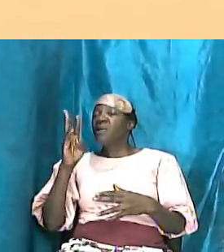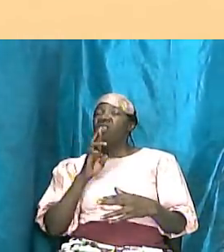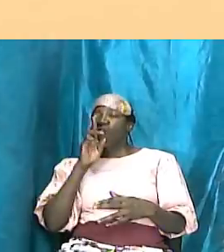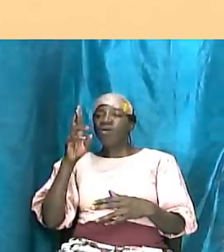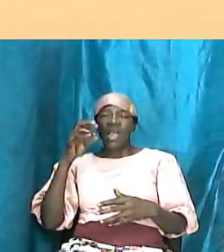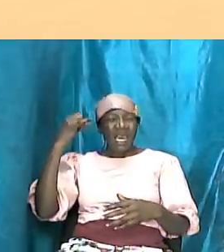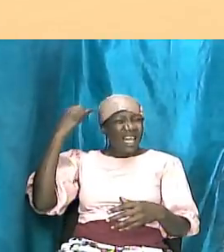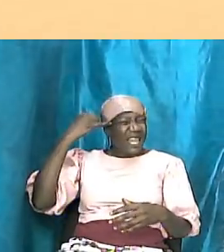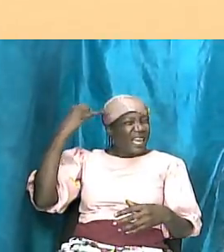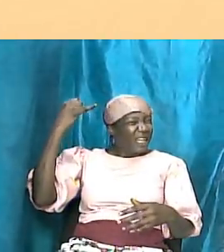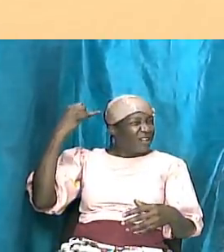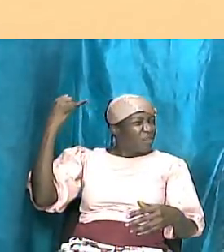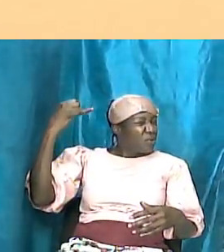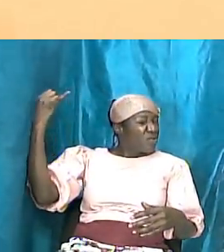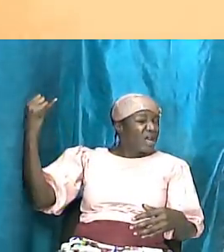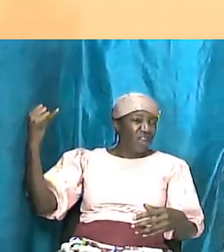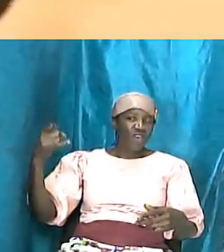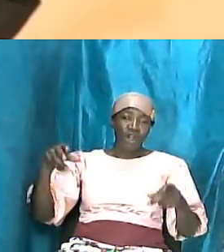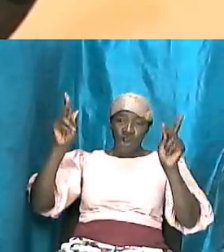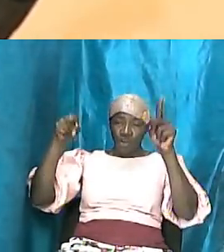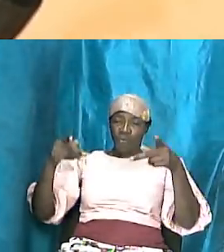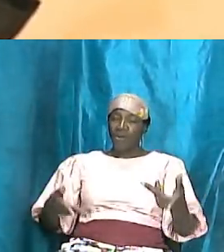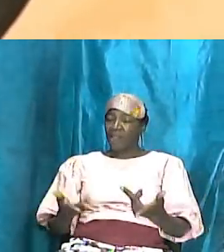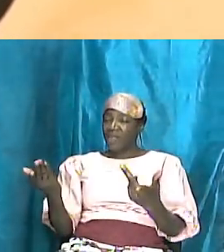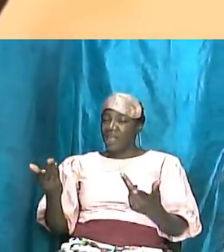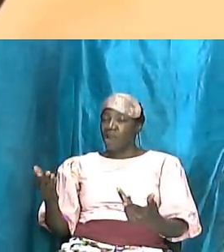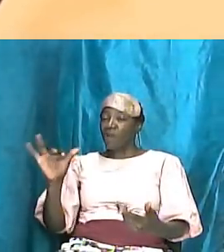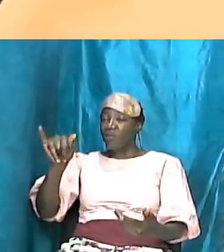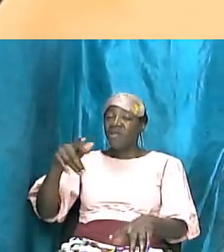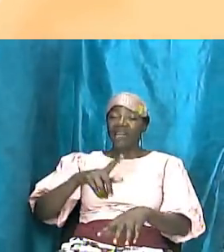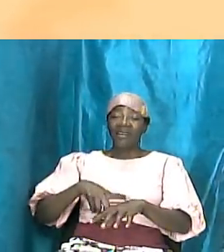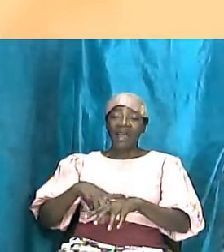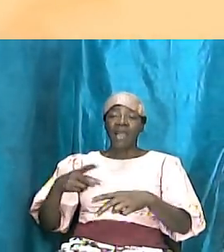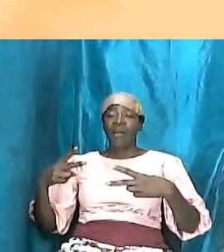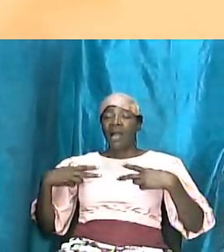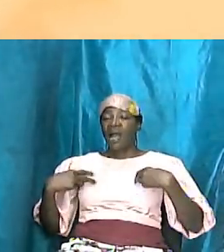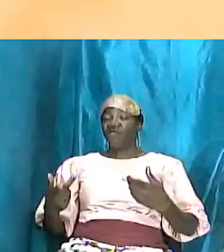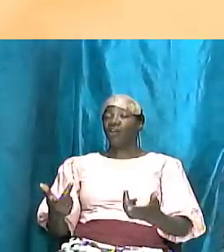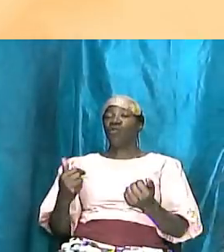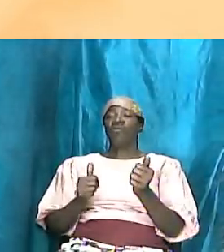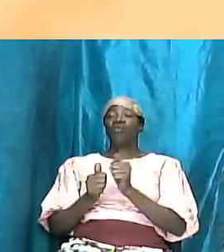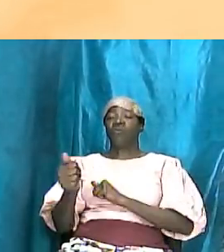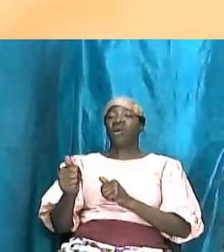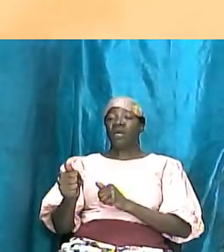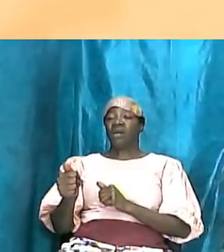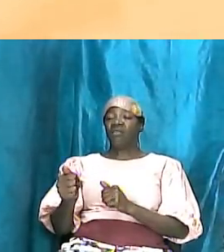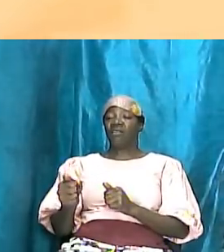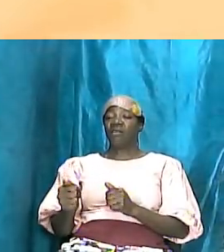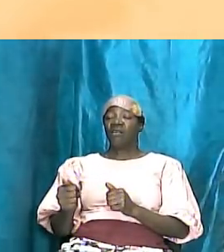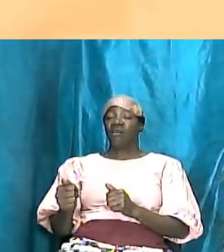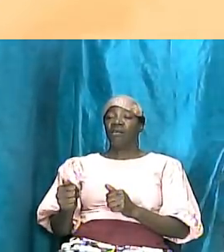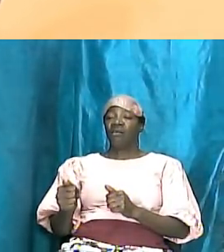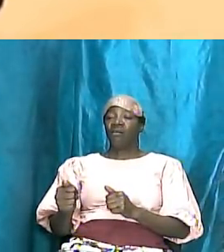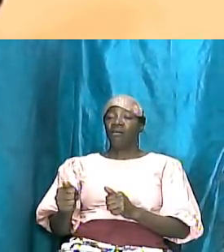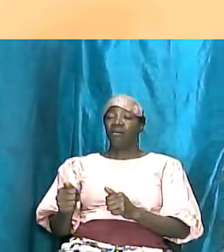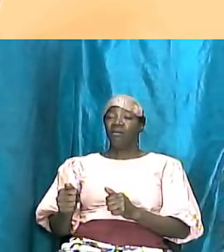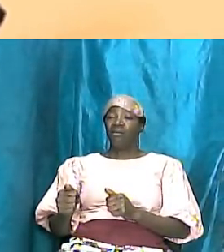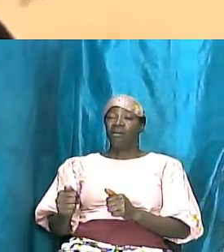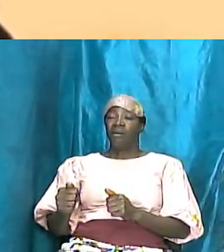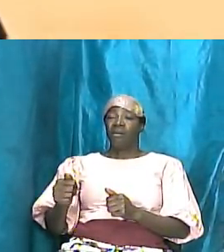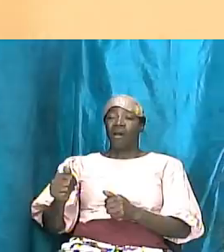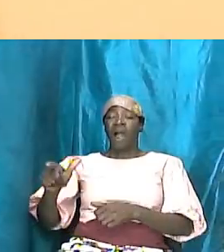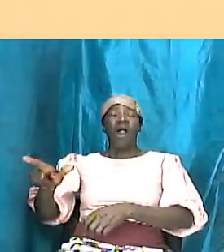inspiration to put that there from that time and then have it coming to pass thousands of years down into